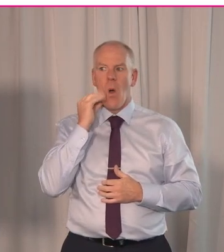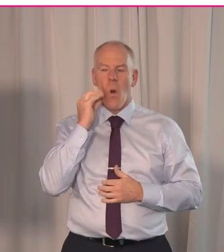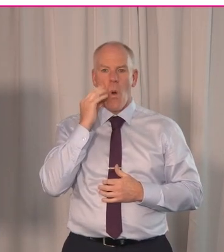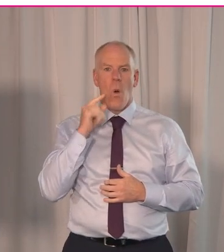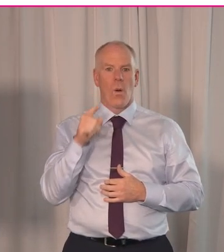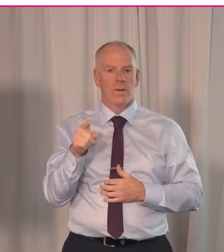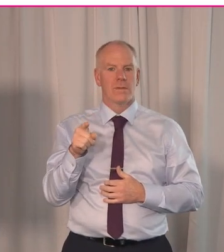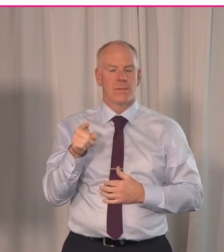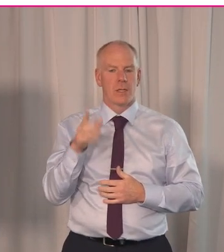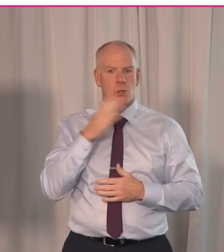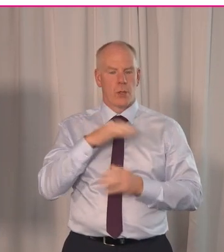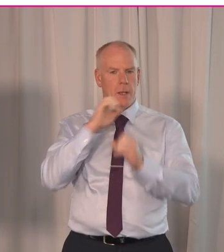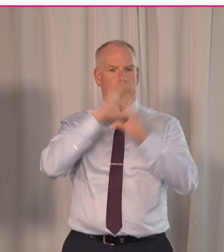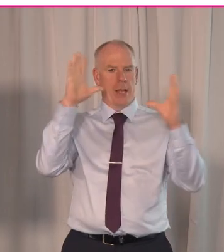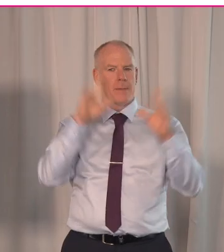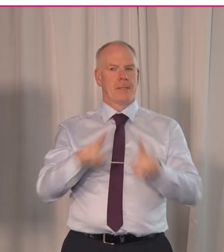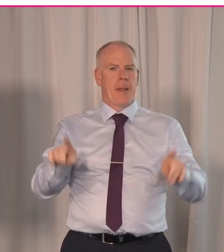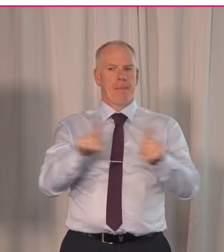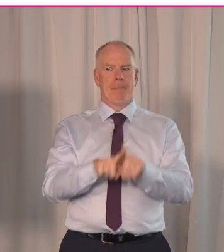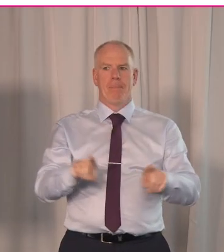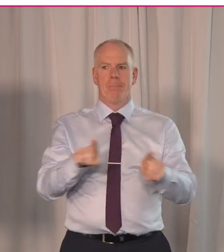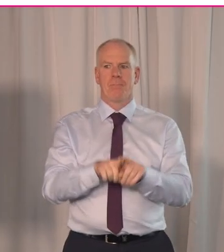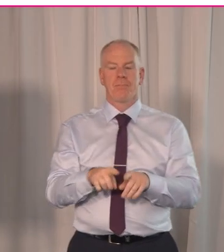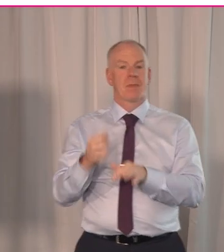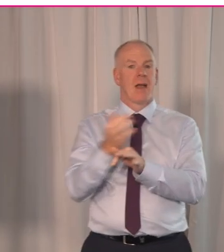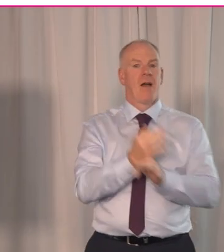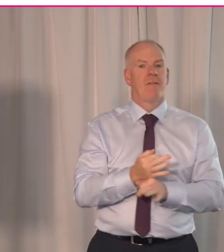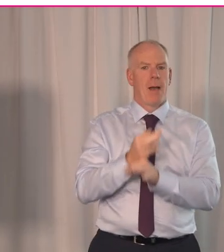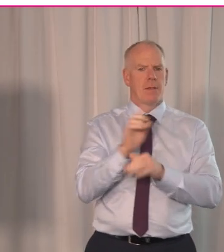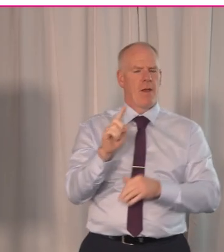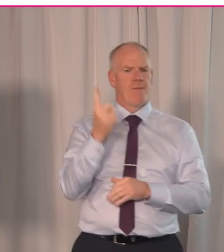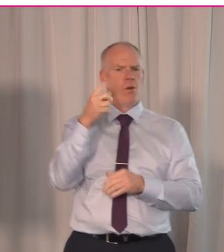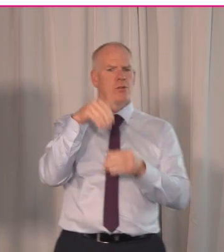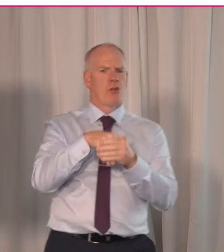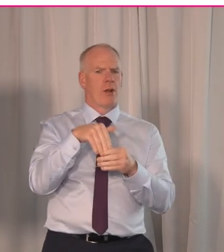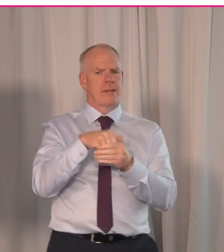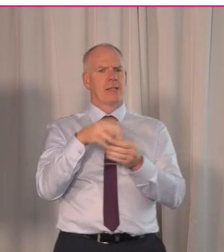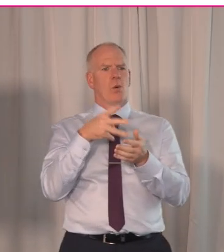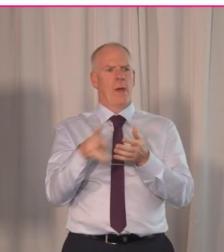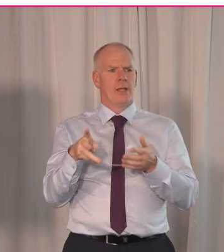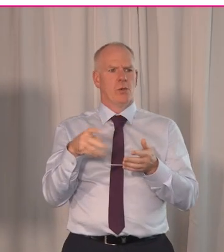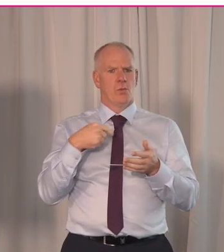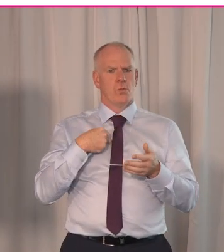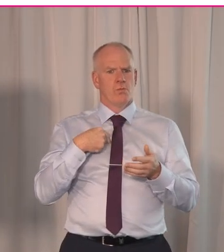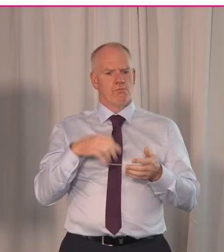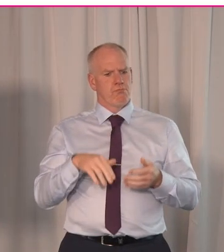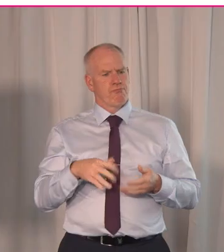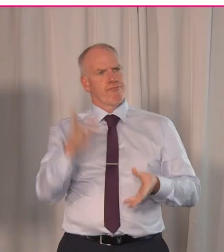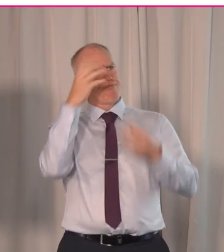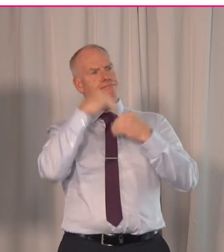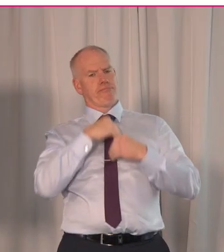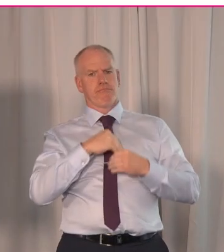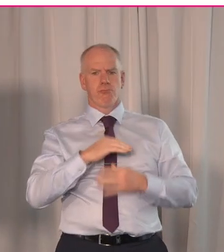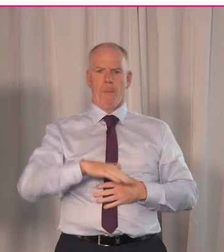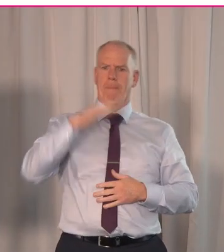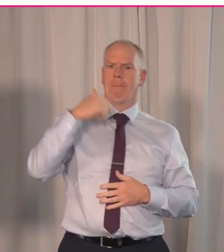hopefully remain. We do know that family is the principal context for development for any of us. When we think about where we first